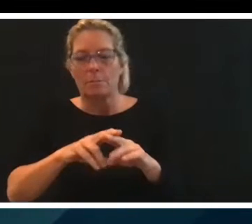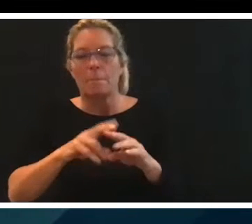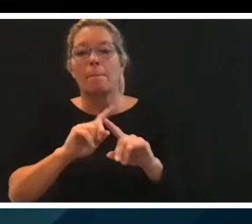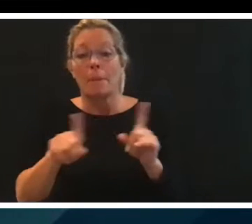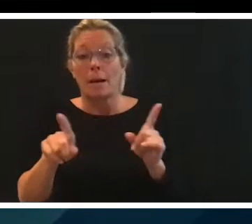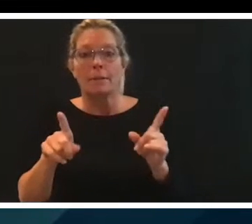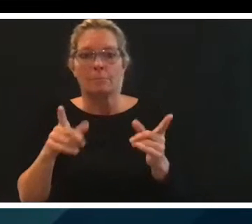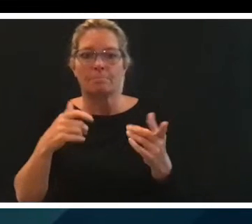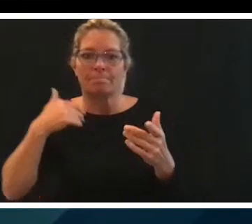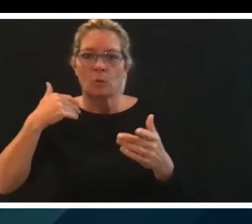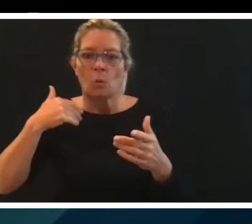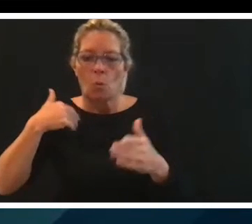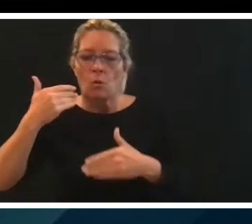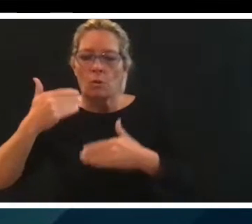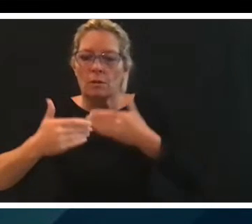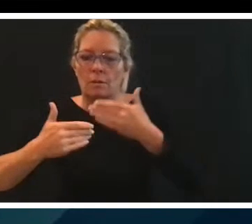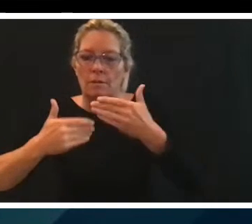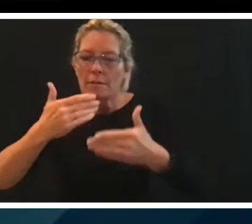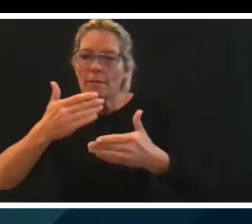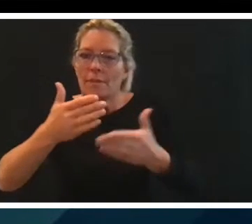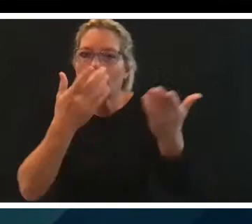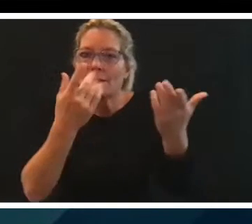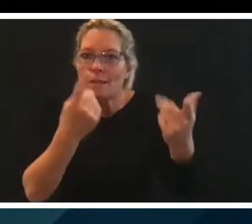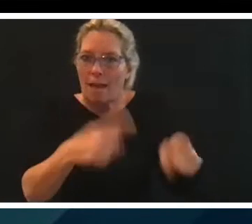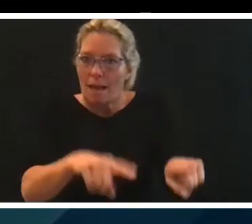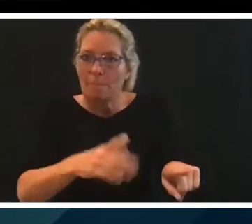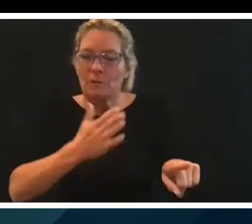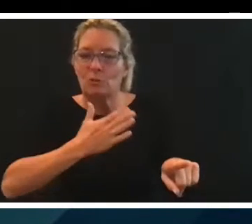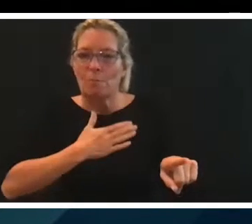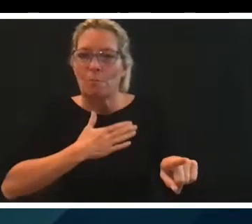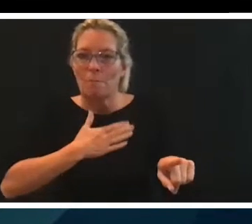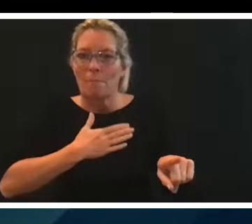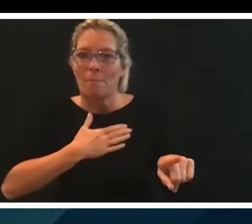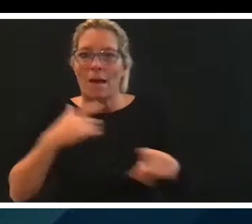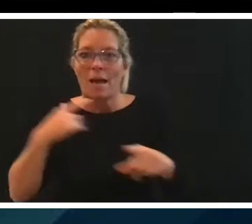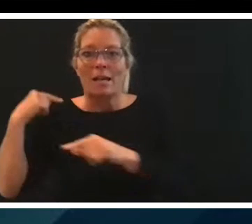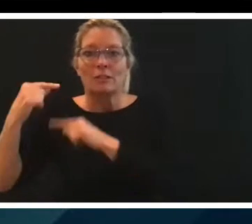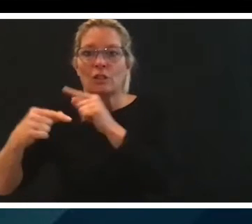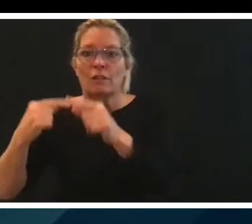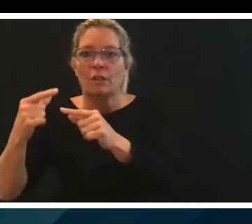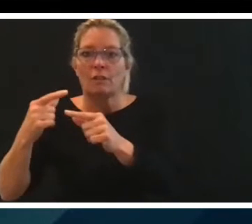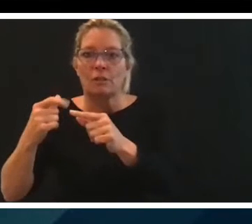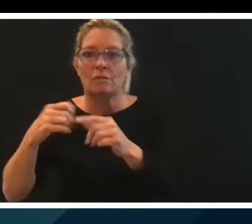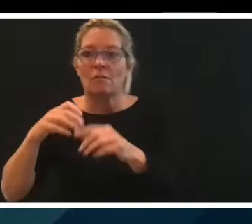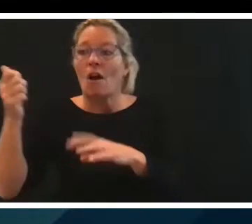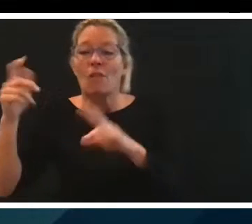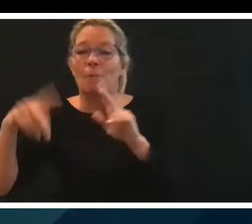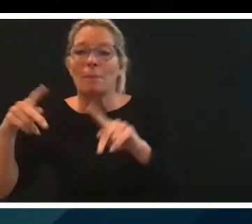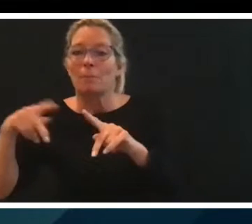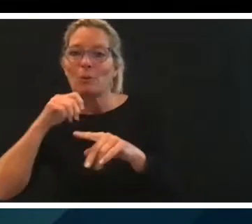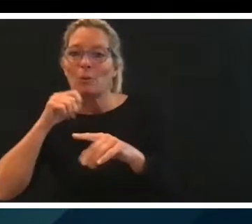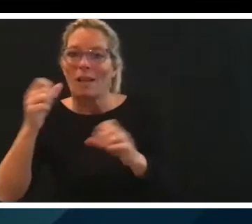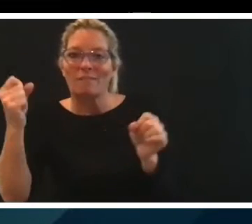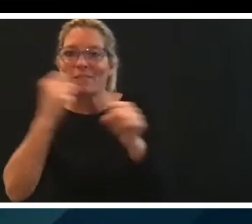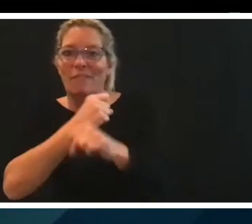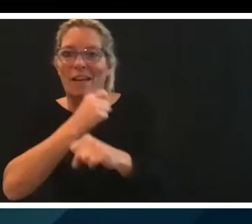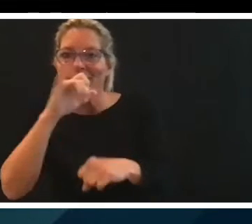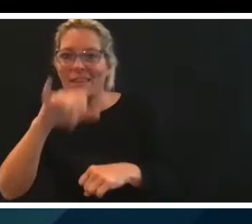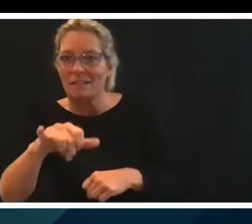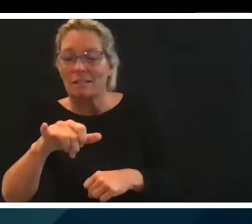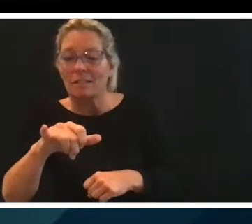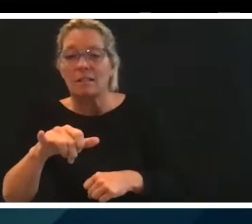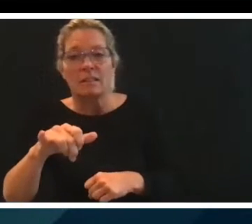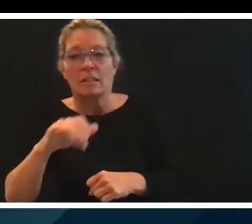And because these things happened to my generation, it won't happen to other people. And it wasn't easy. I went through a